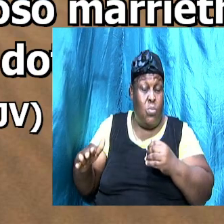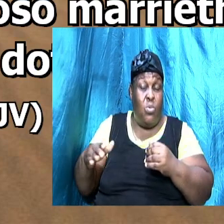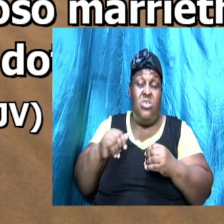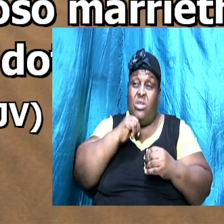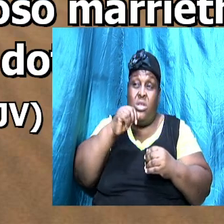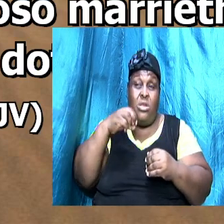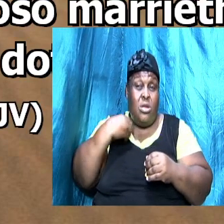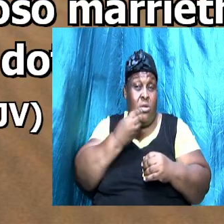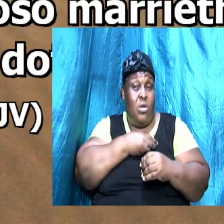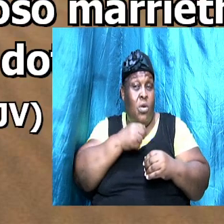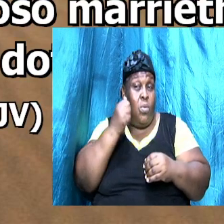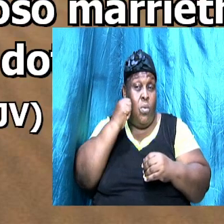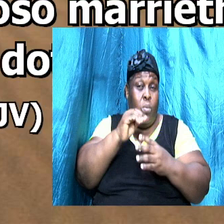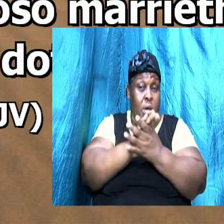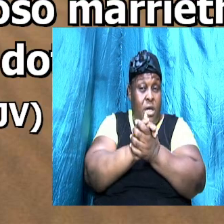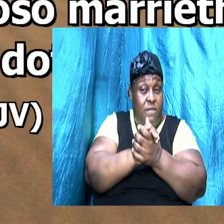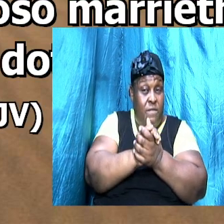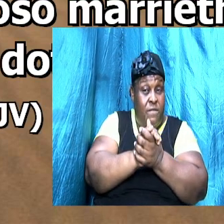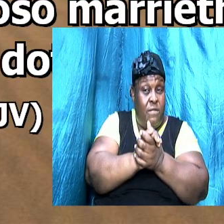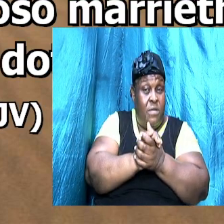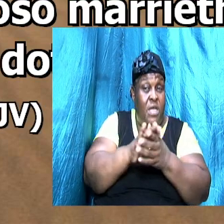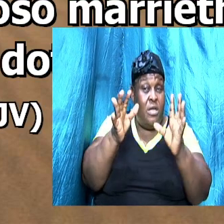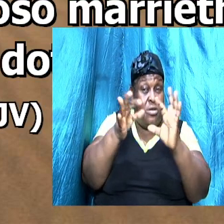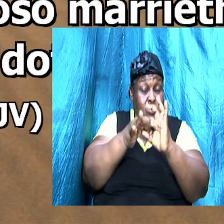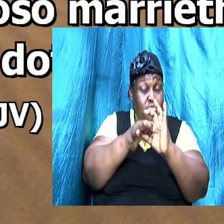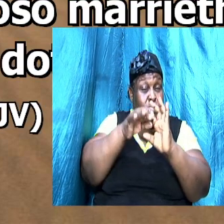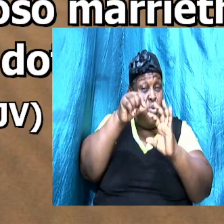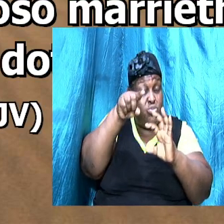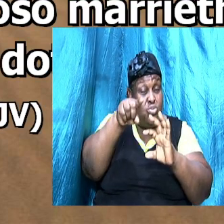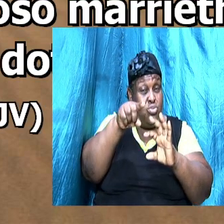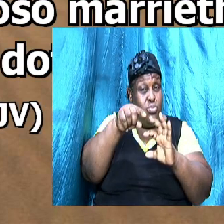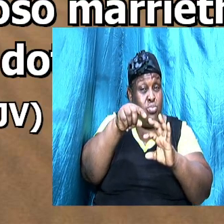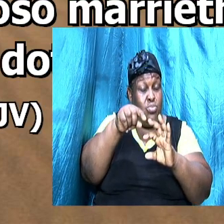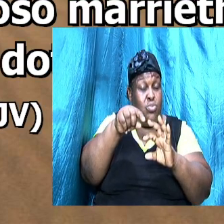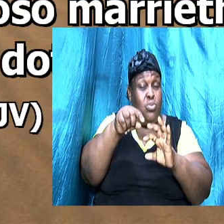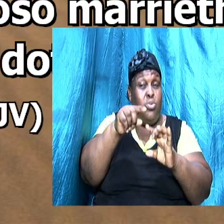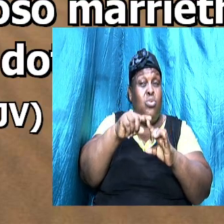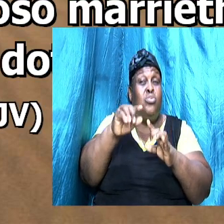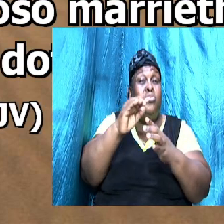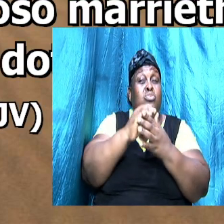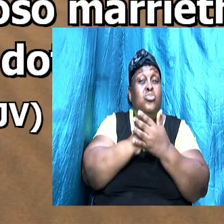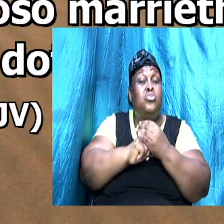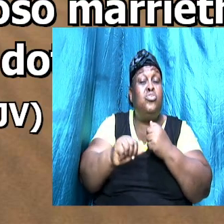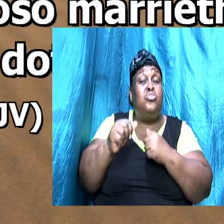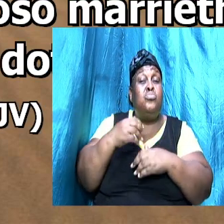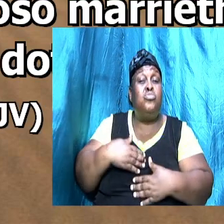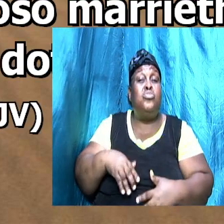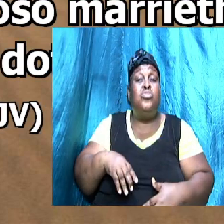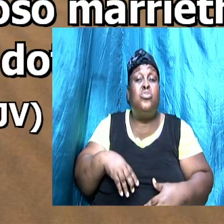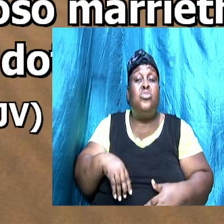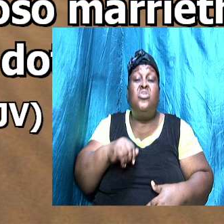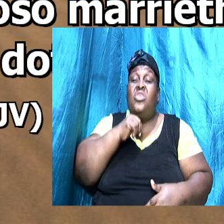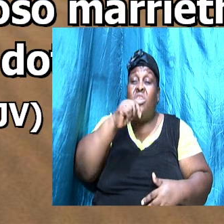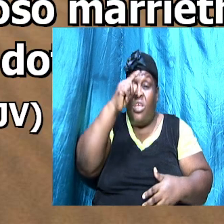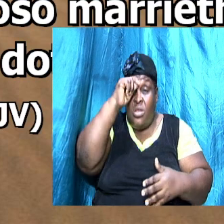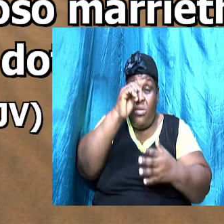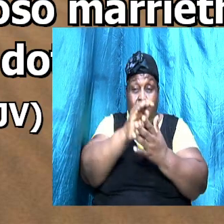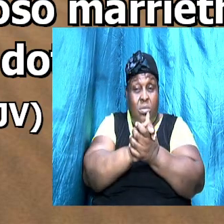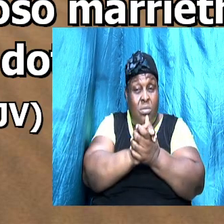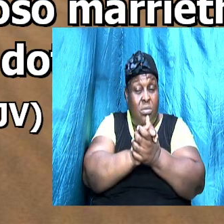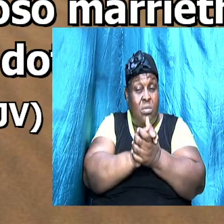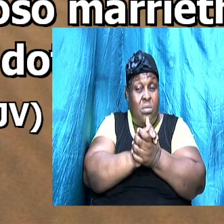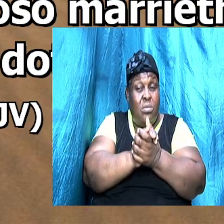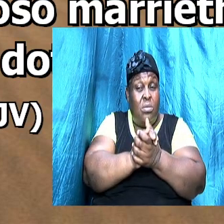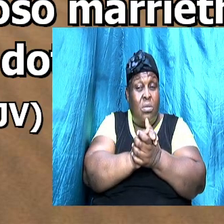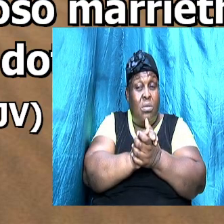it kills everything, and it joins you to somebody who is not your husband, and you become one with somebody else. So